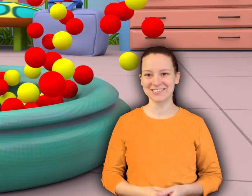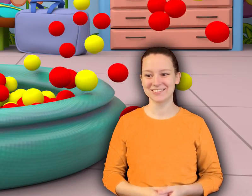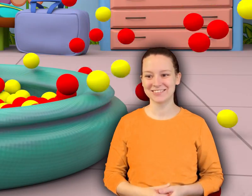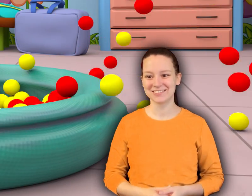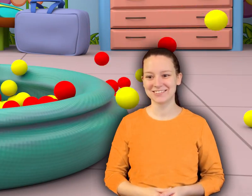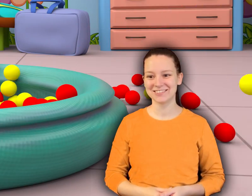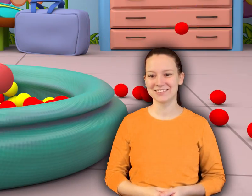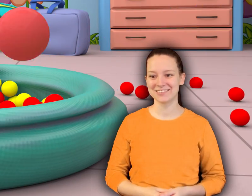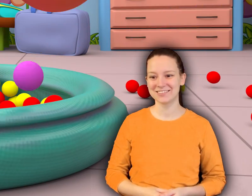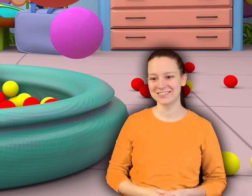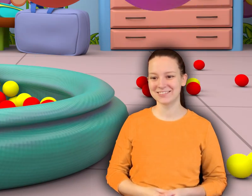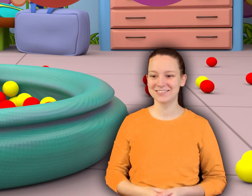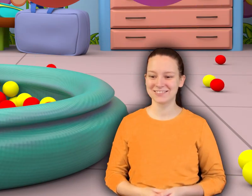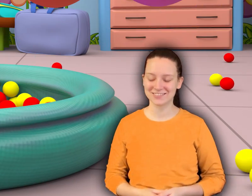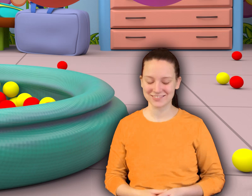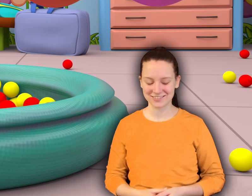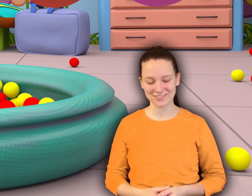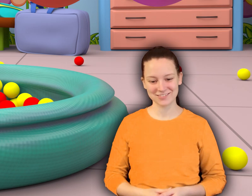hahaa